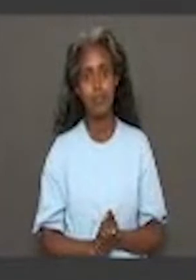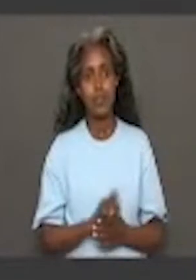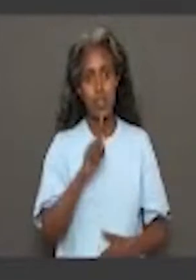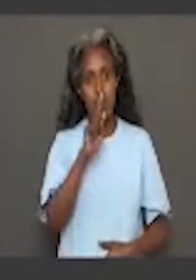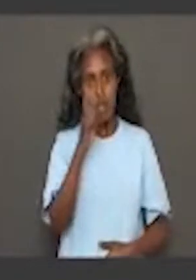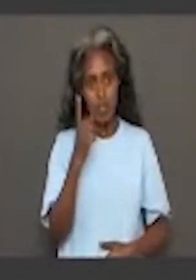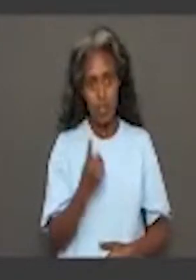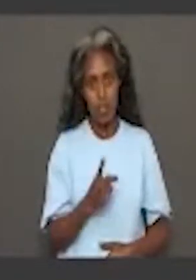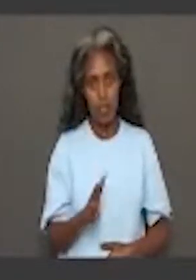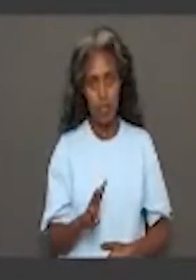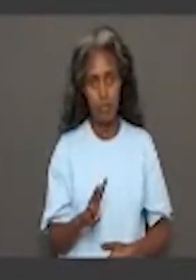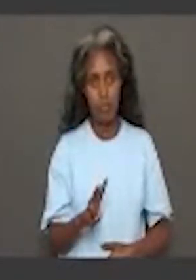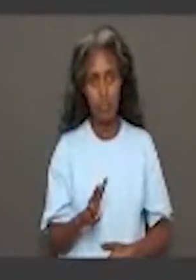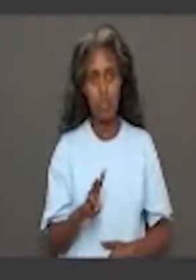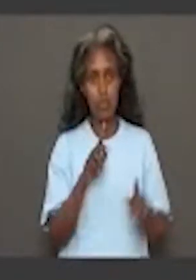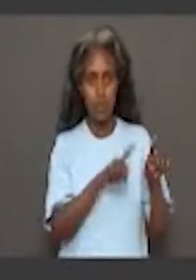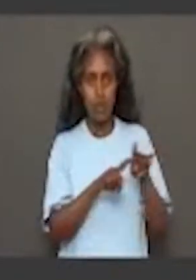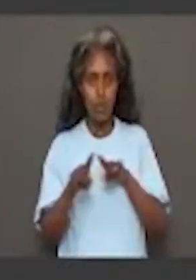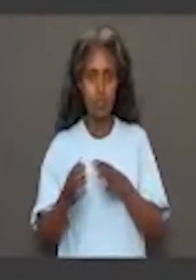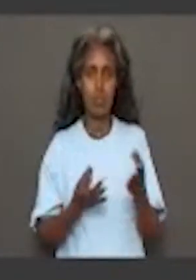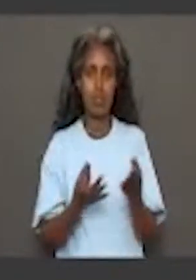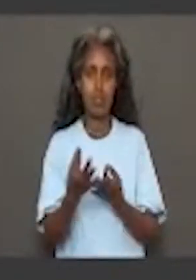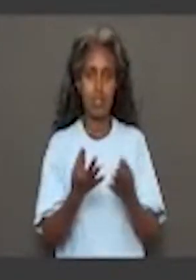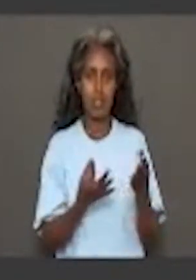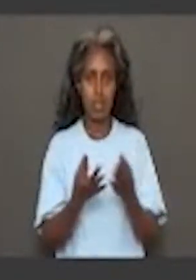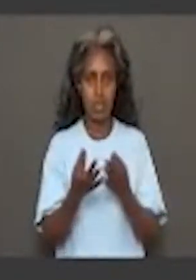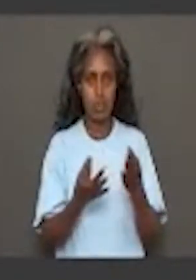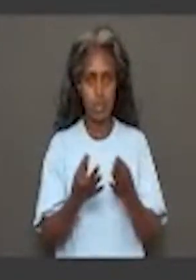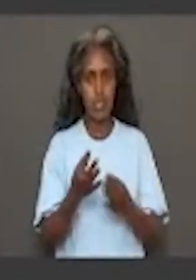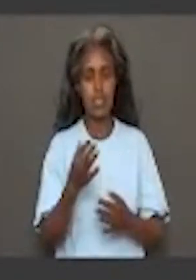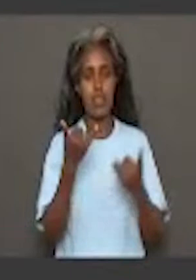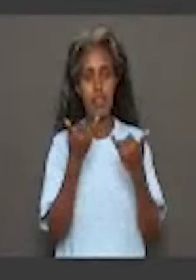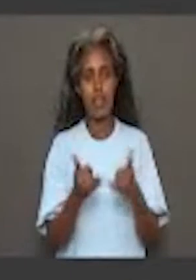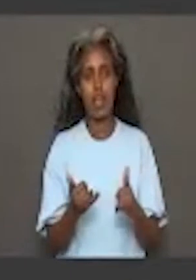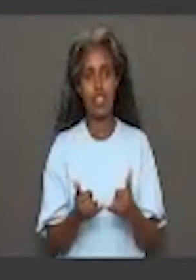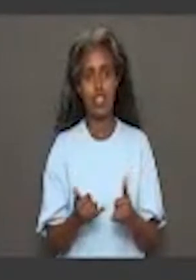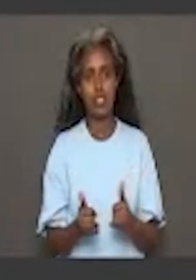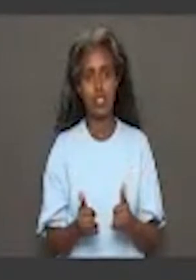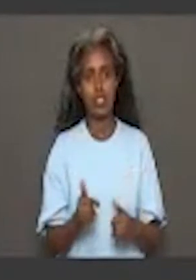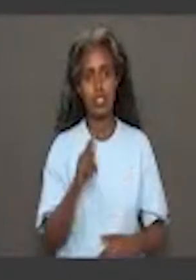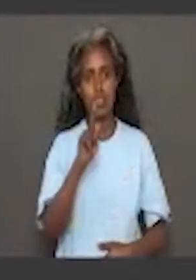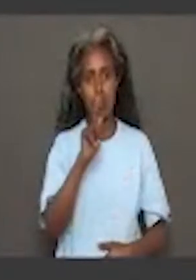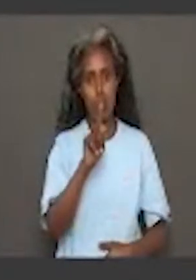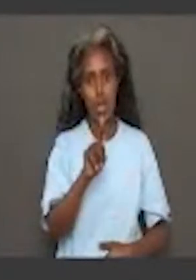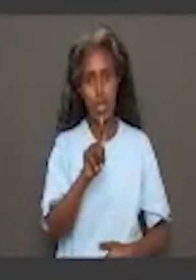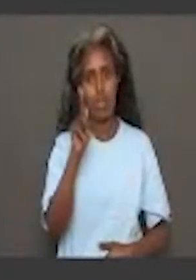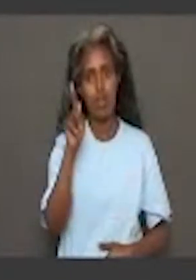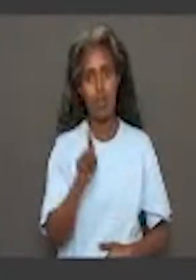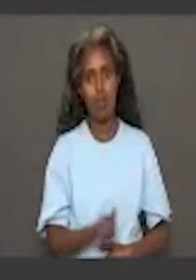A half can also be expressed as a fraction,